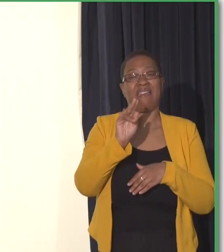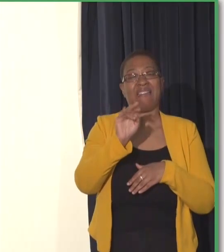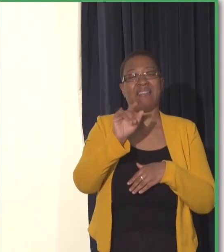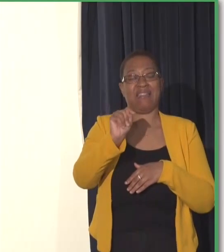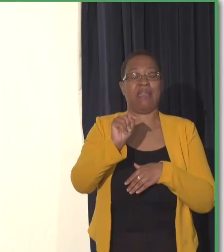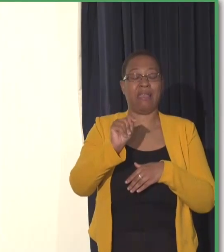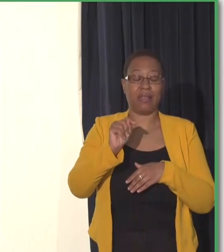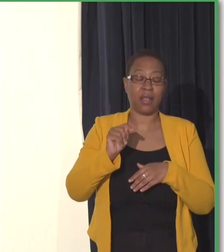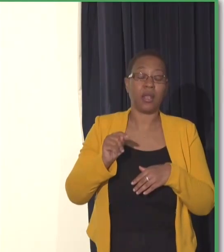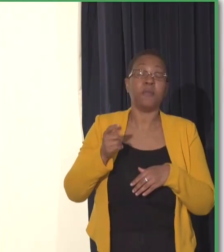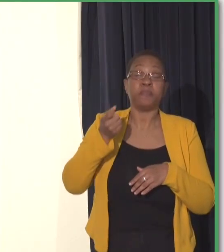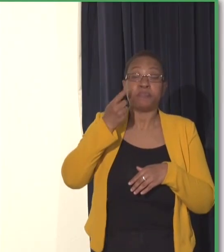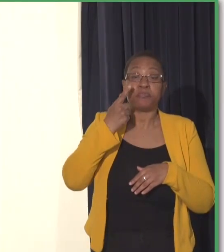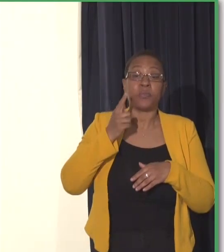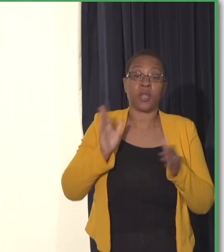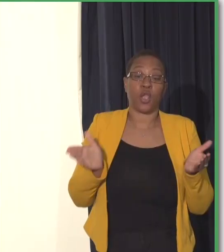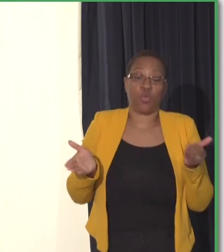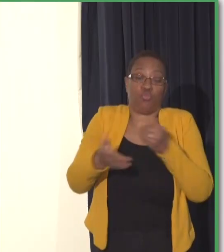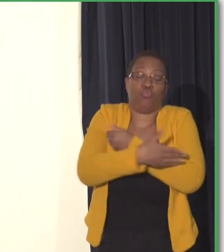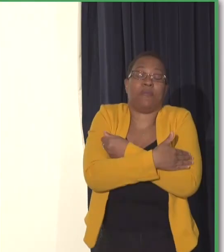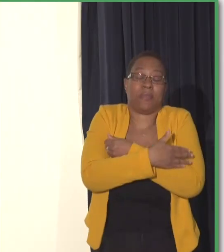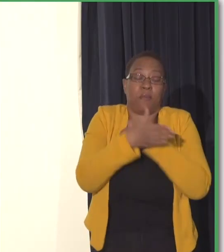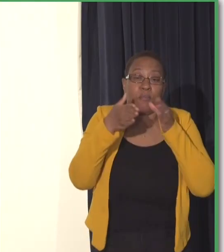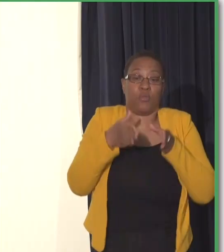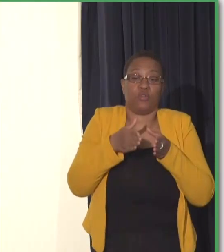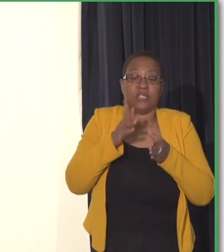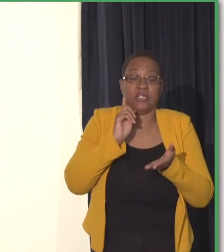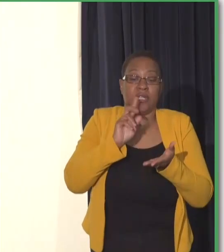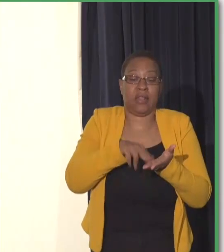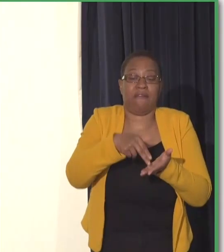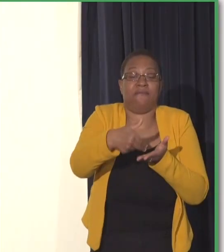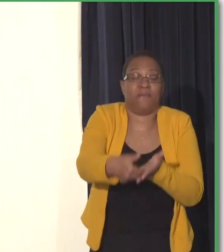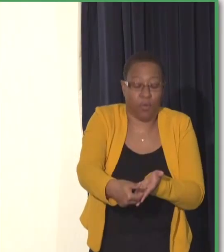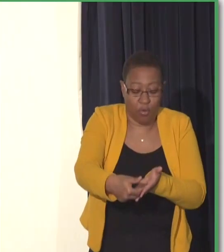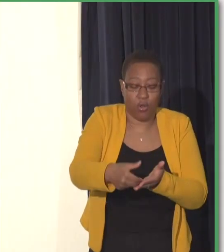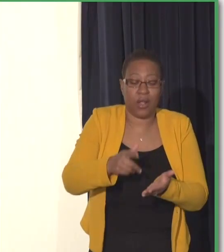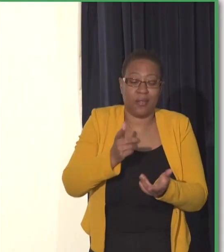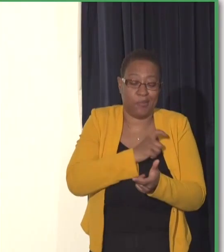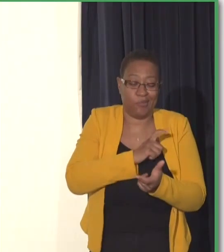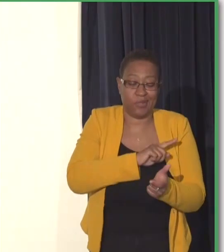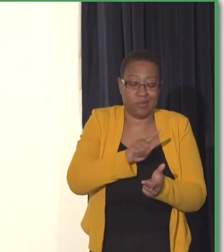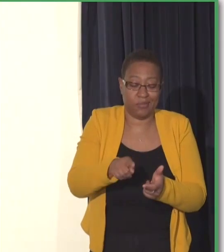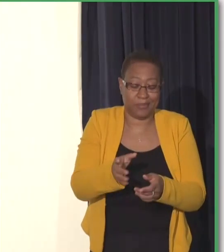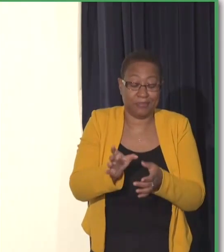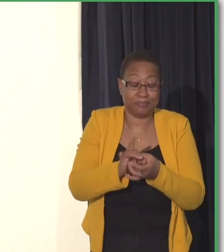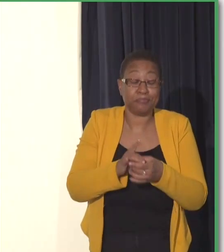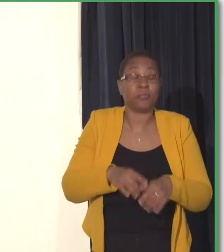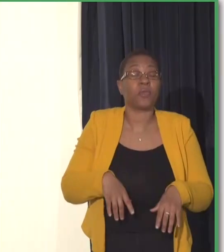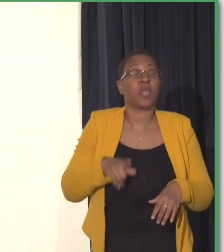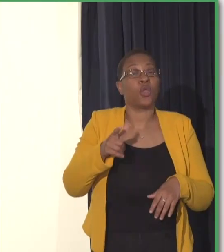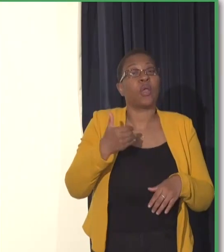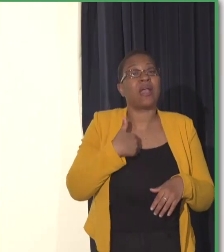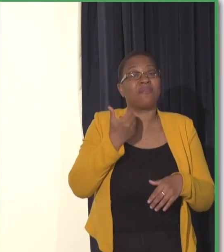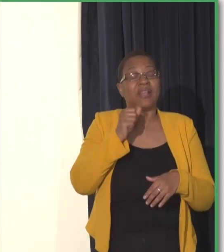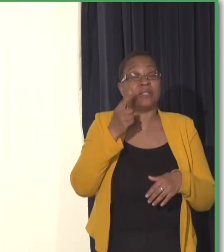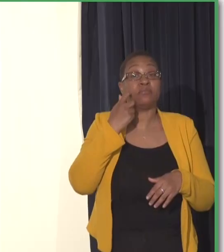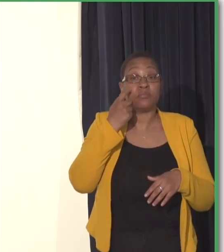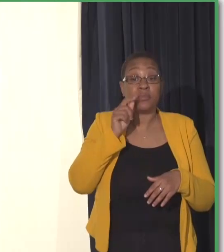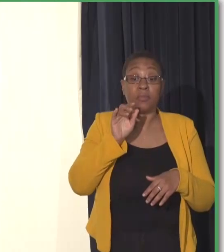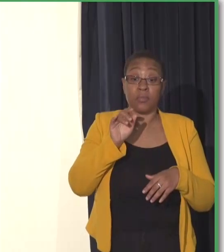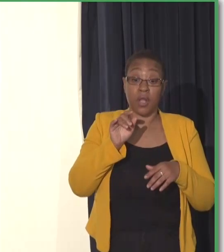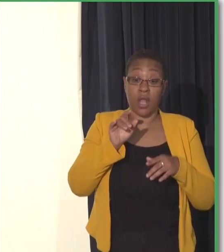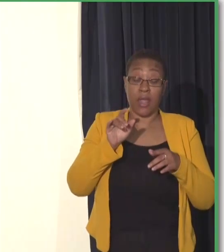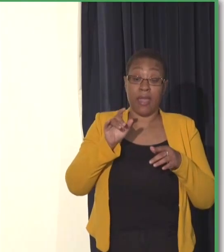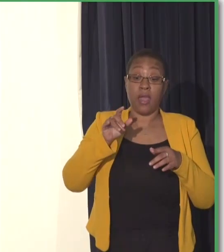fall over then. Sure. Do you have any information on how, and those are also probes that